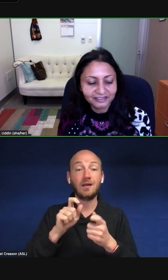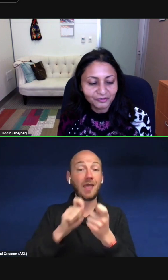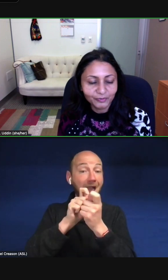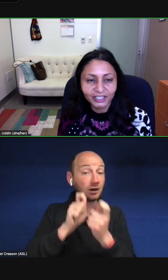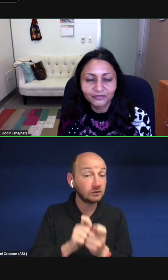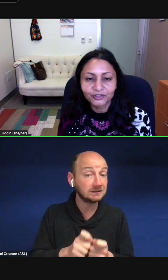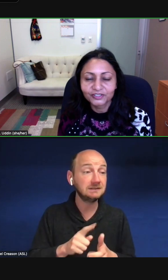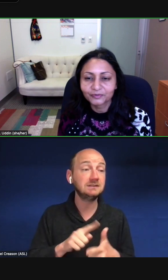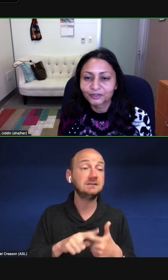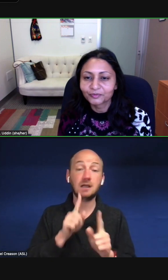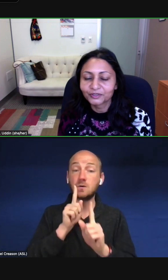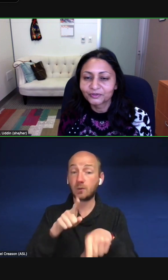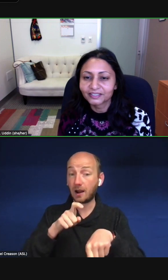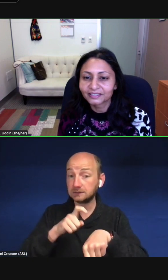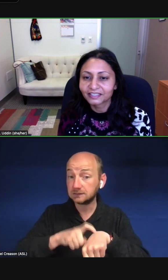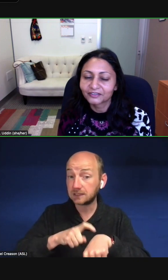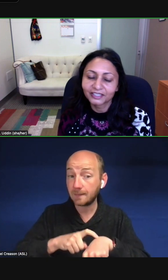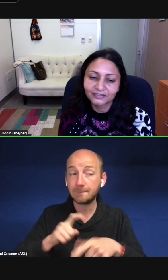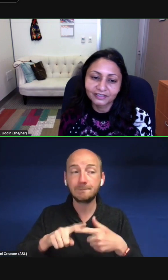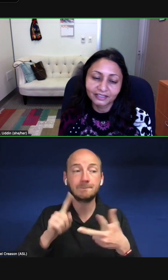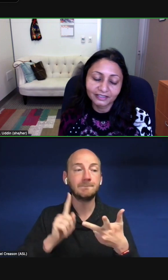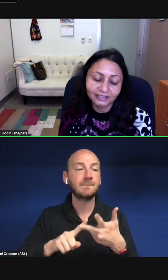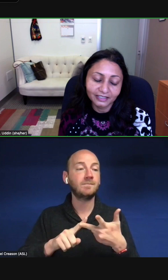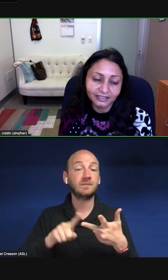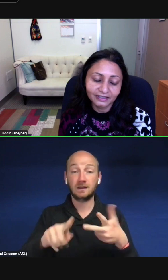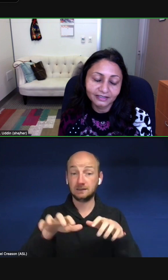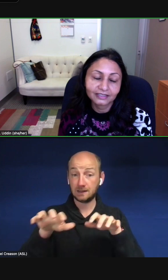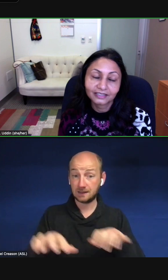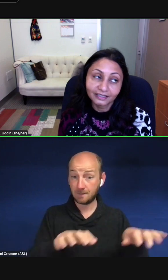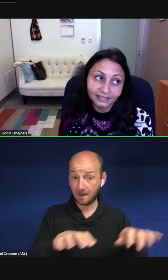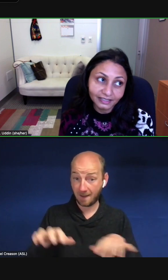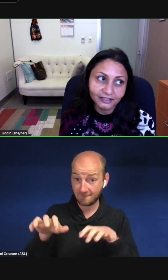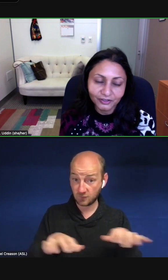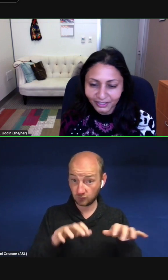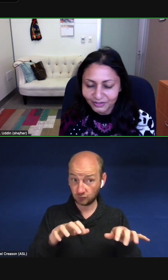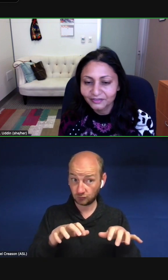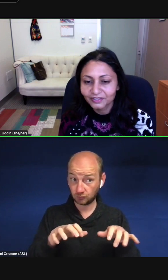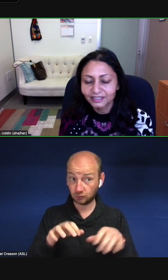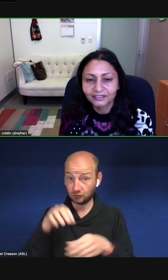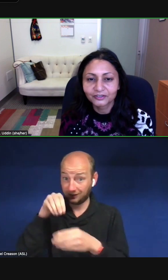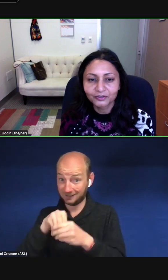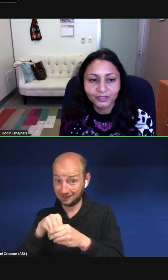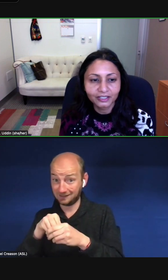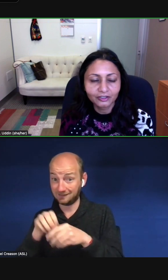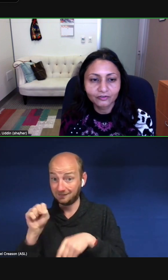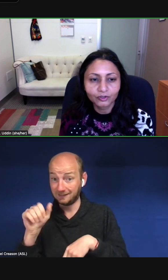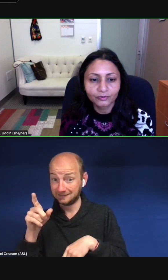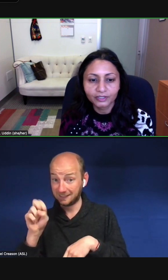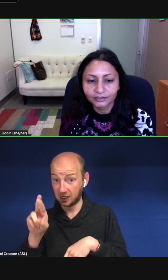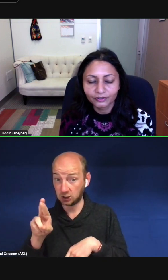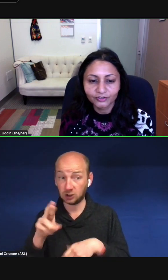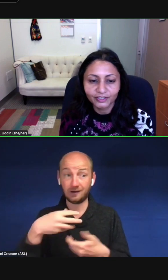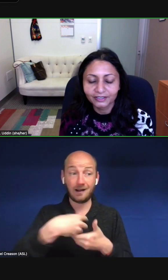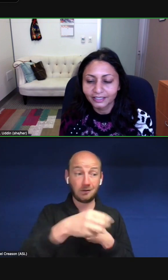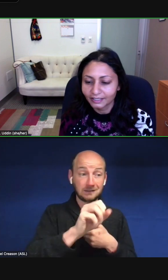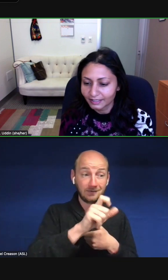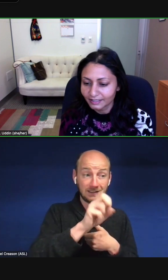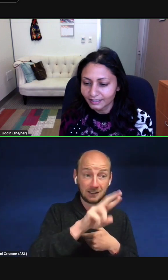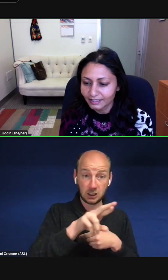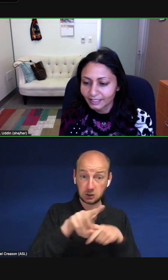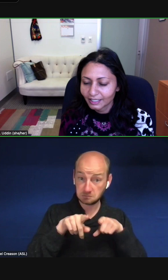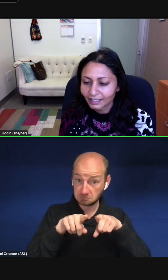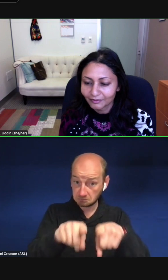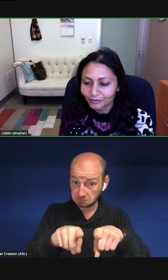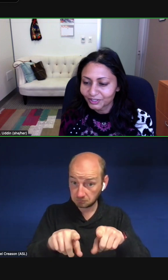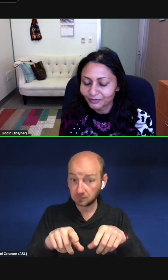task is, the behavior is similar between the scanner and in the scanner and outside of the scanner. So a lot of work went into just validating